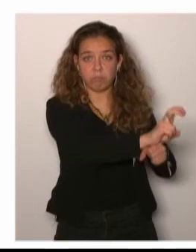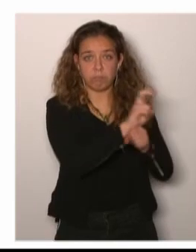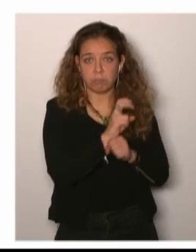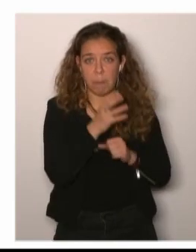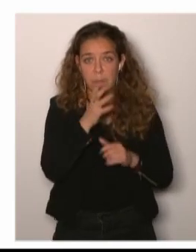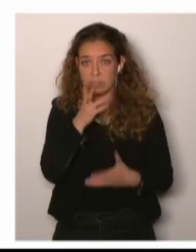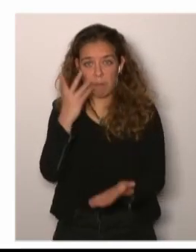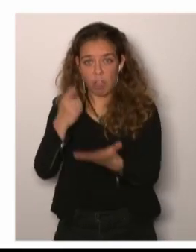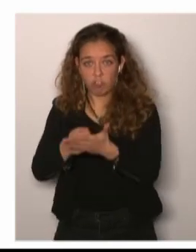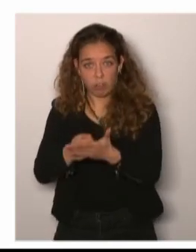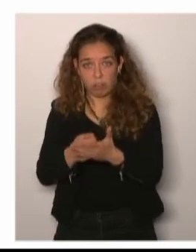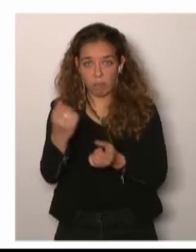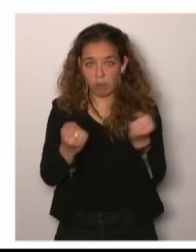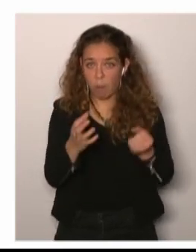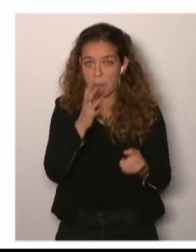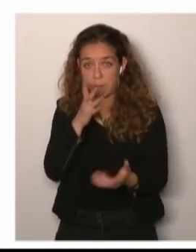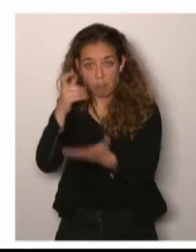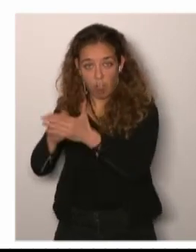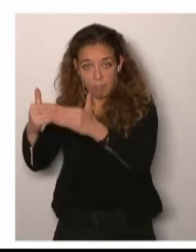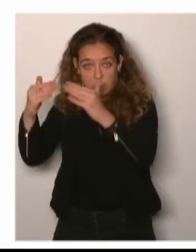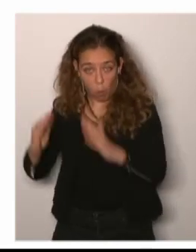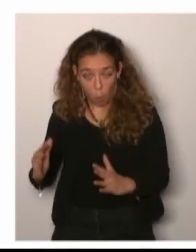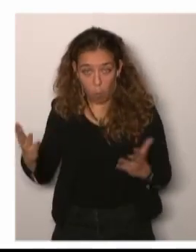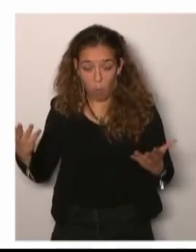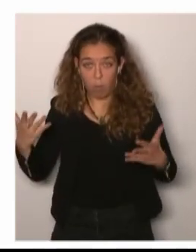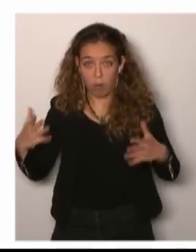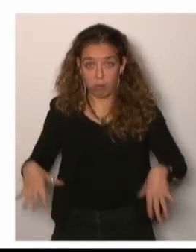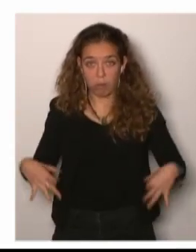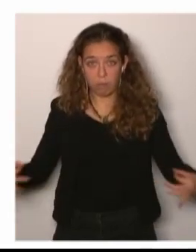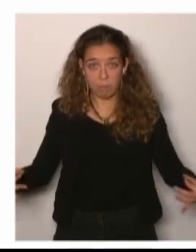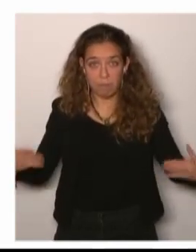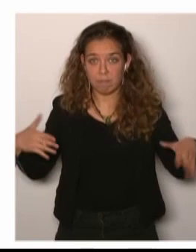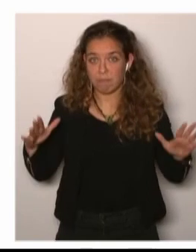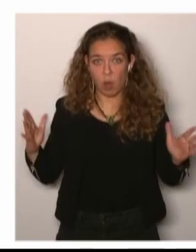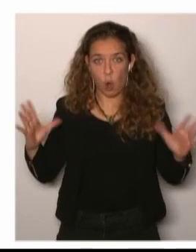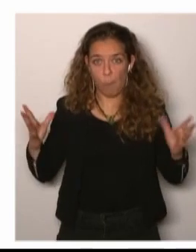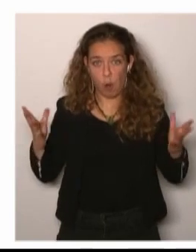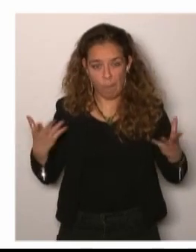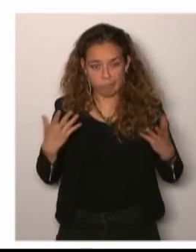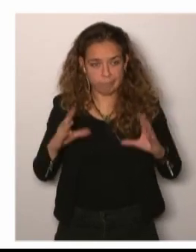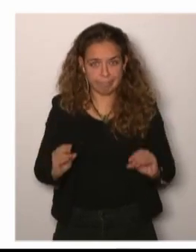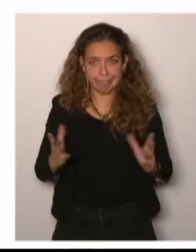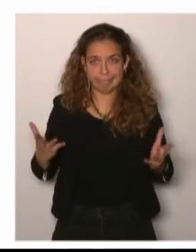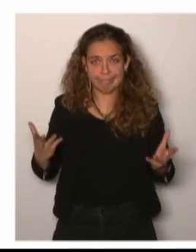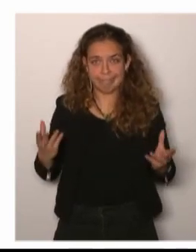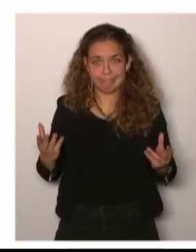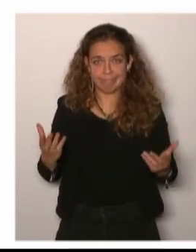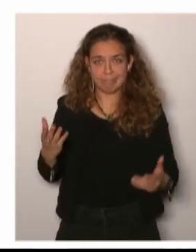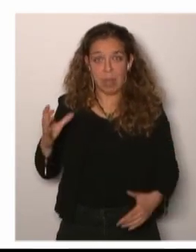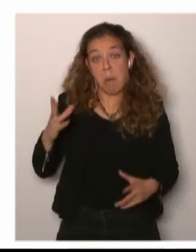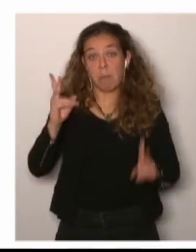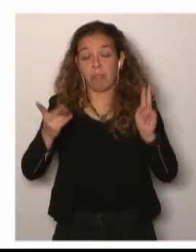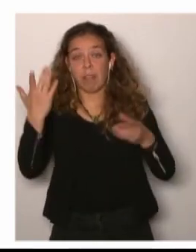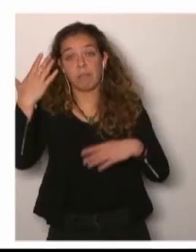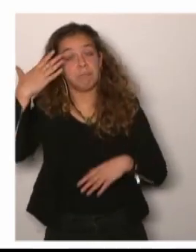Well, you're not in a very good situation. So is there something we can do at the European Union level on this right